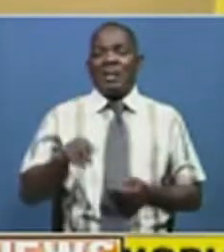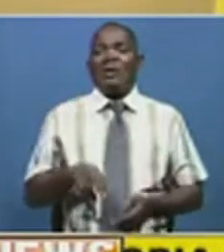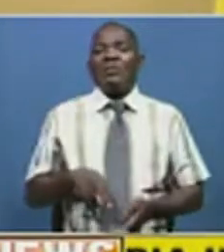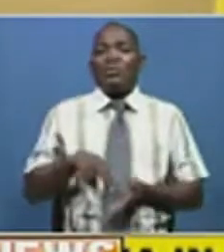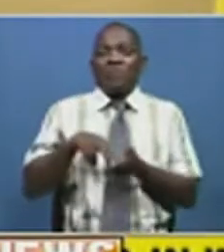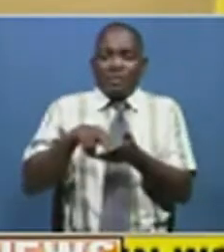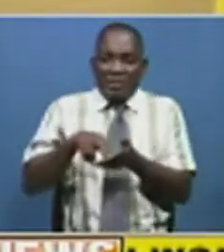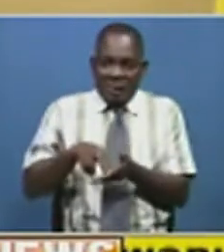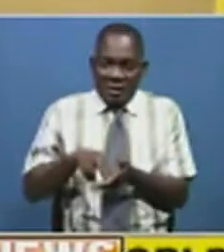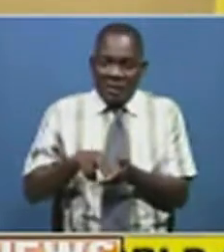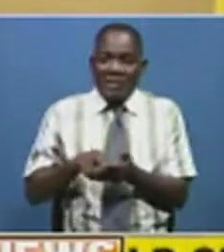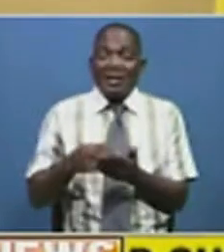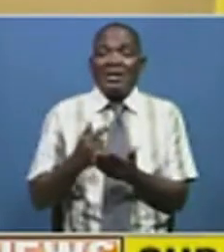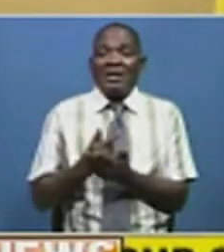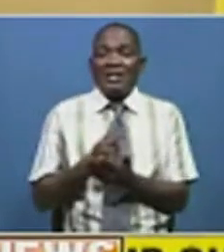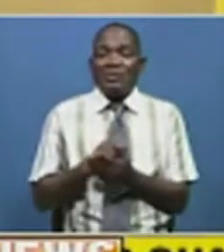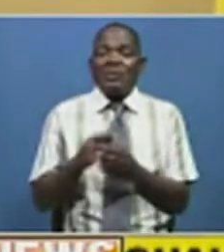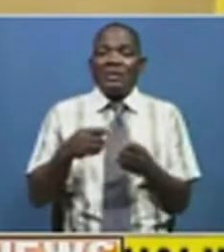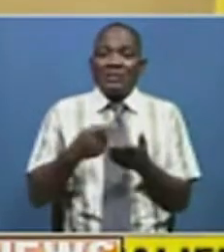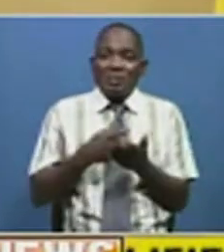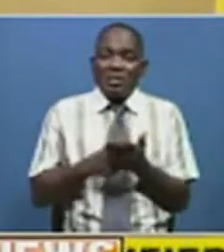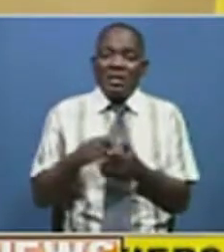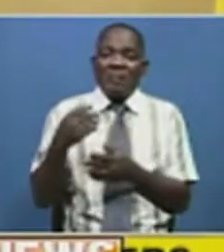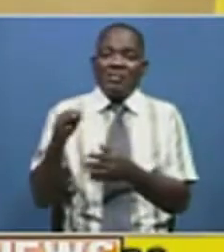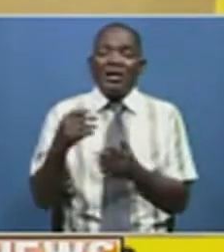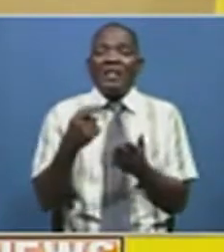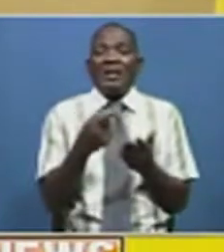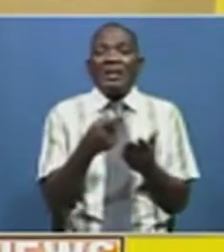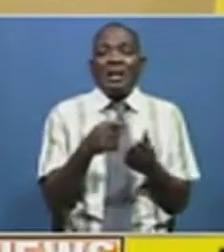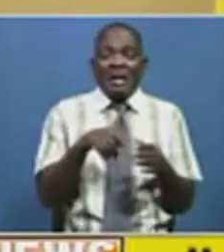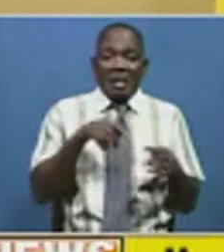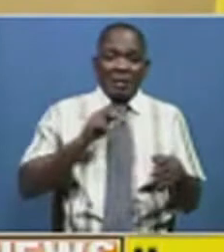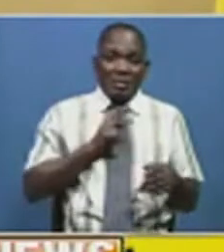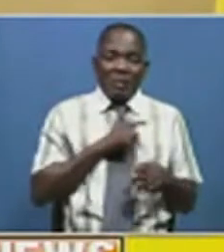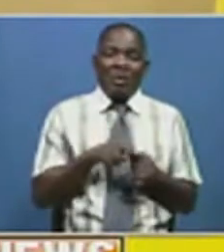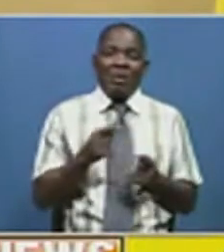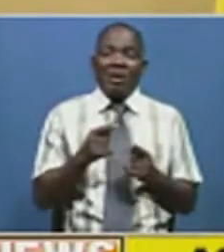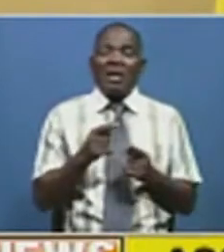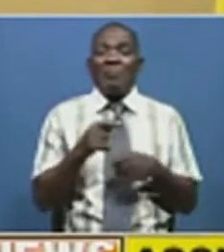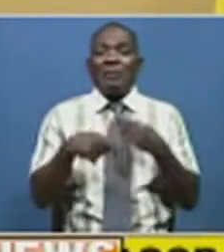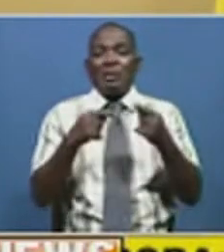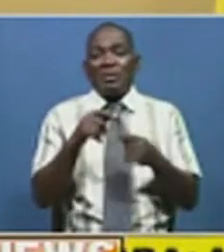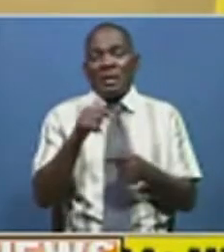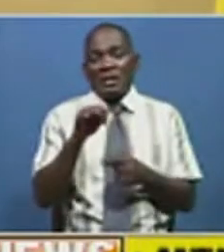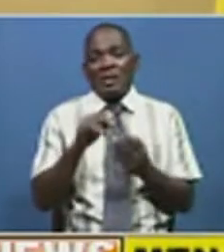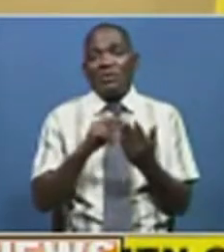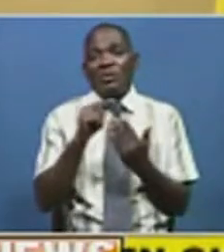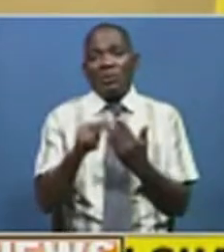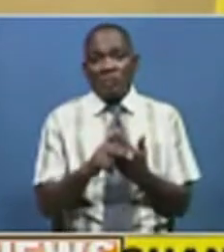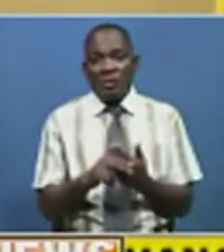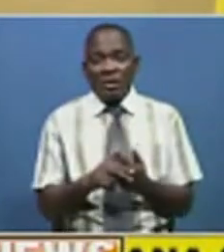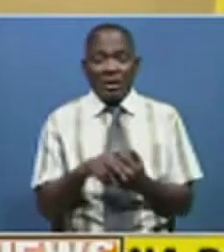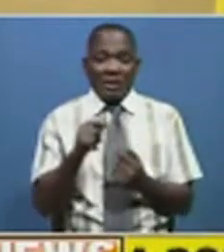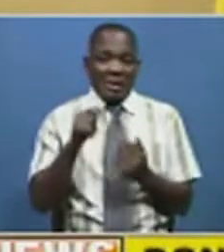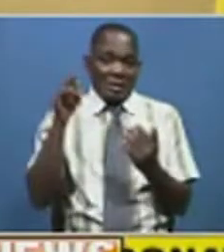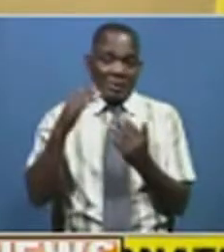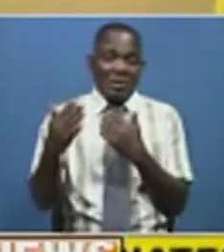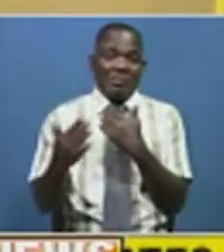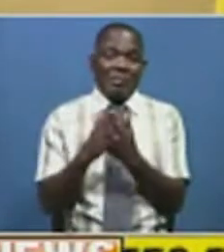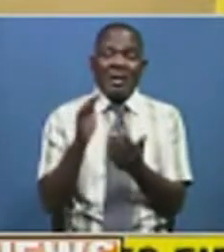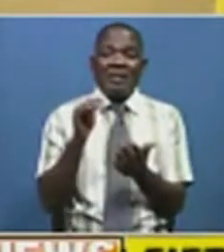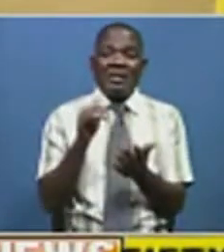panel that would adjudicate a debate in the French Parliament on the trial of progress on 19th of November. He's expected to